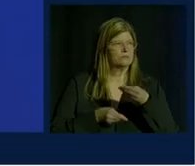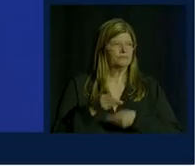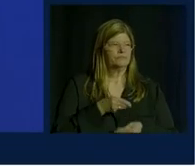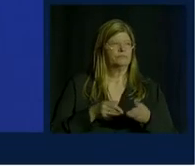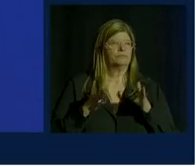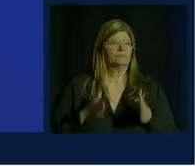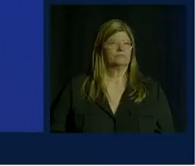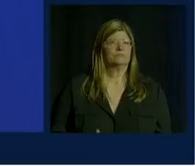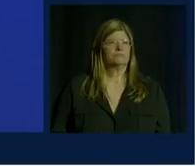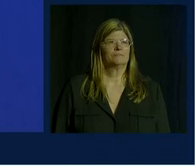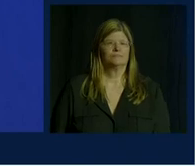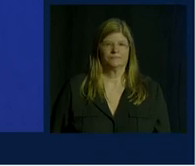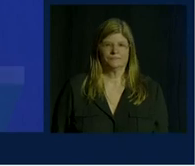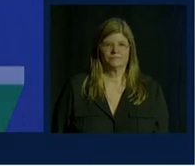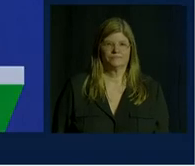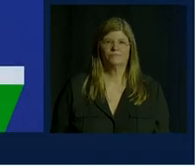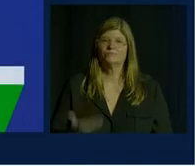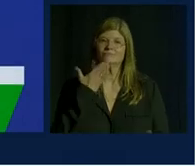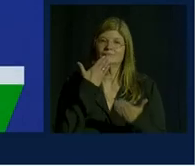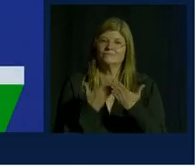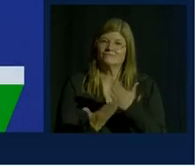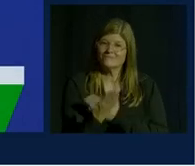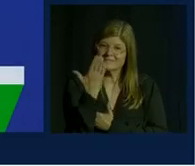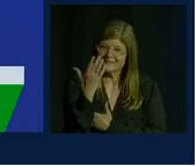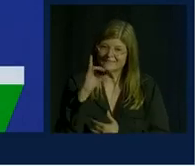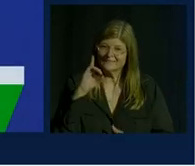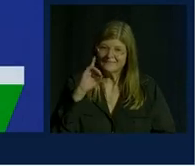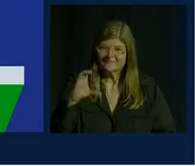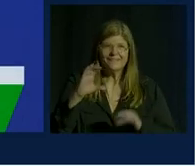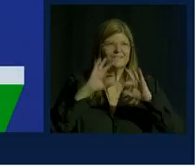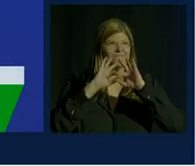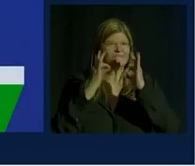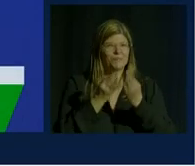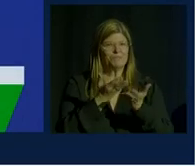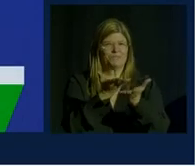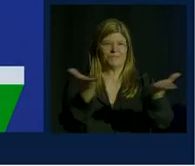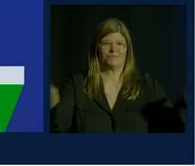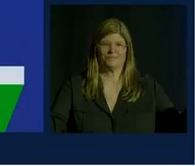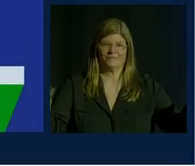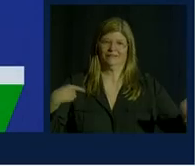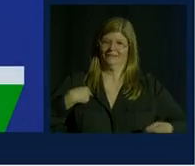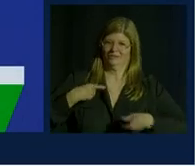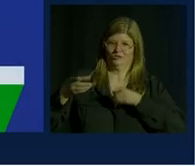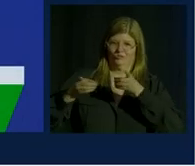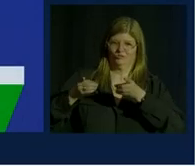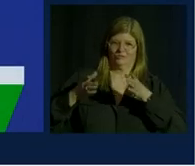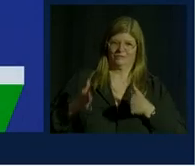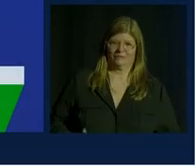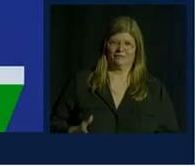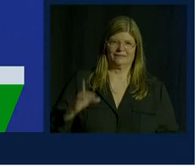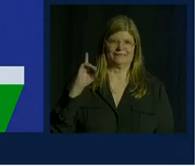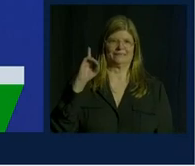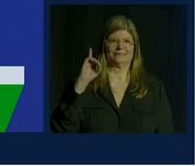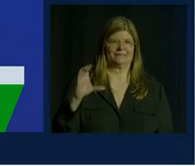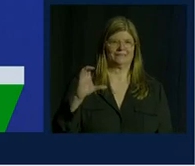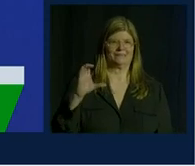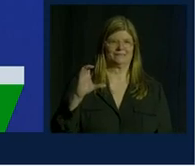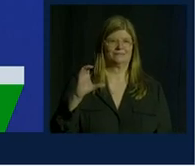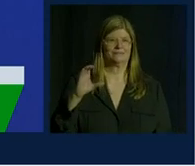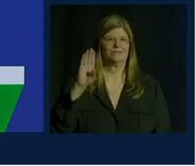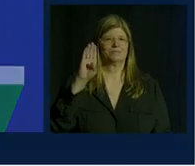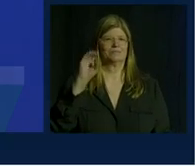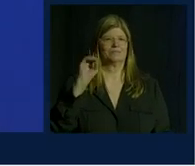Good morning, DC family. I'm William Liggins, Director of the DC Revenue Bond Program, and welcome to DMPED's March